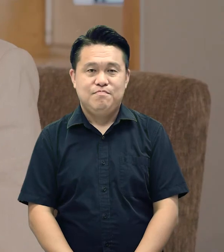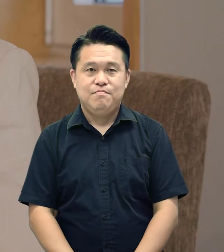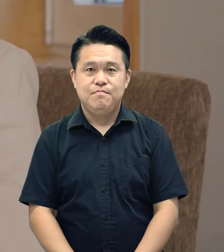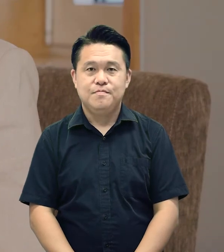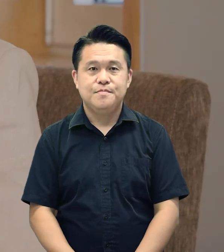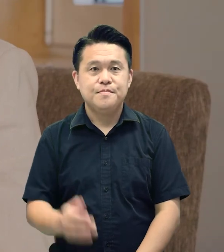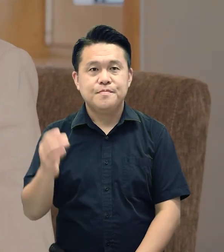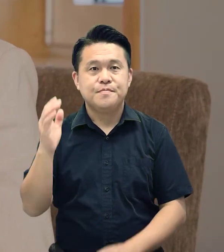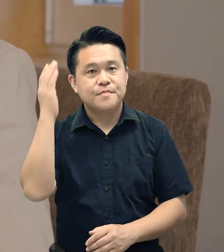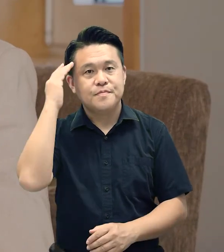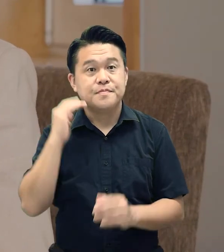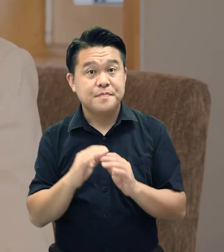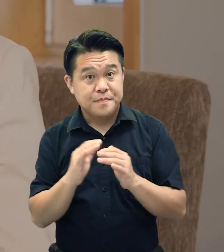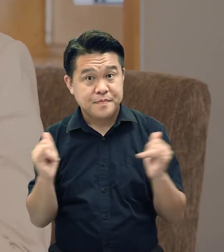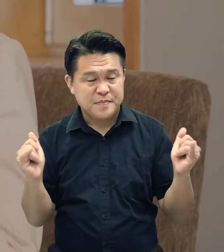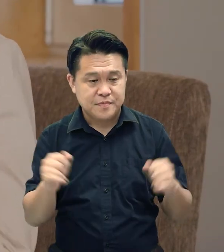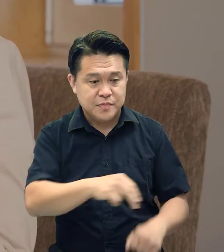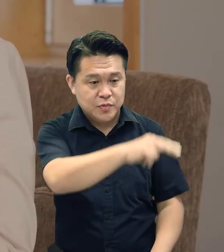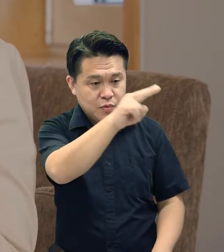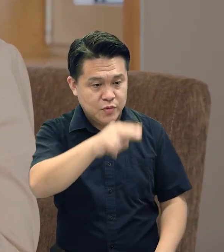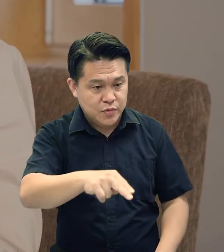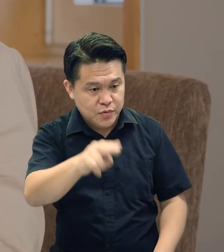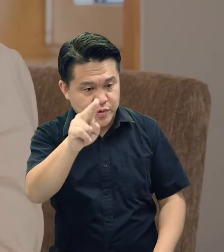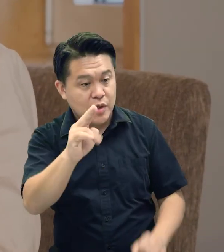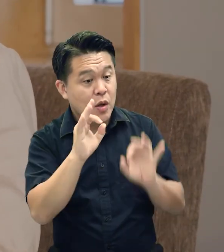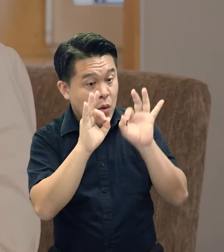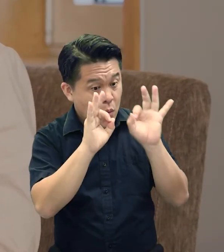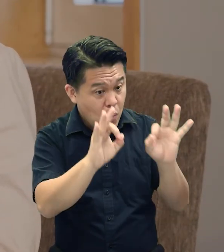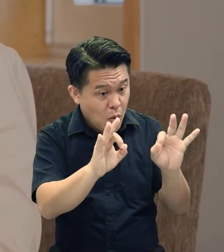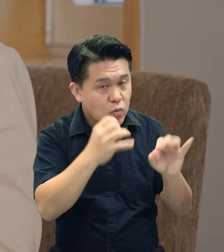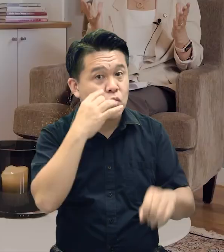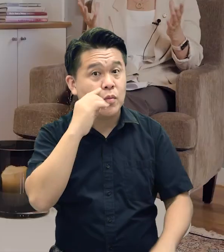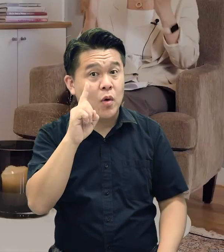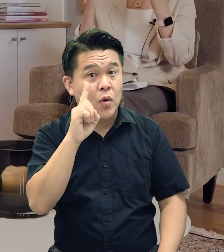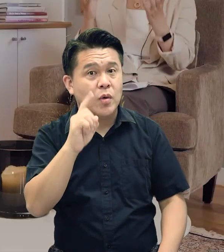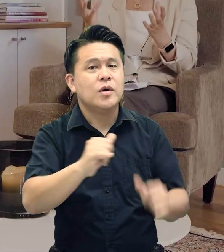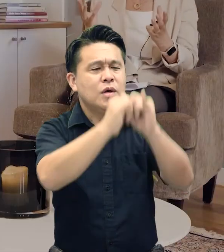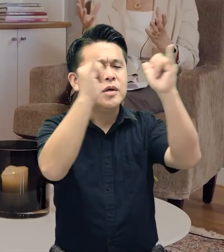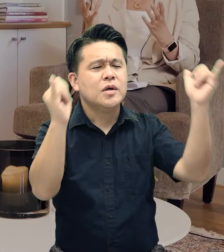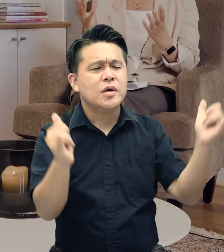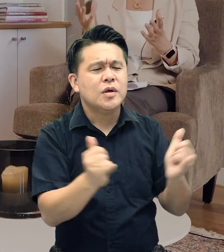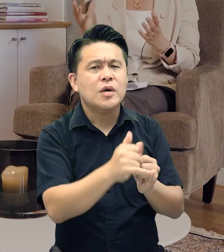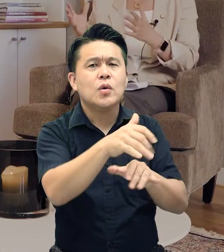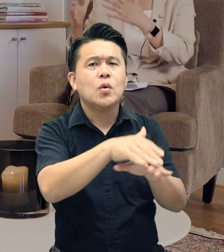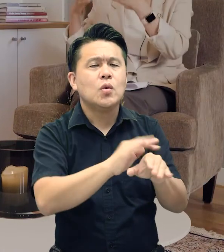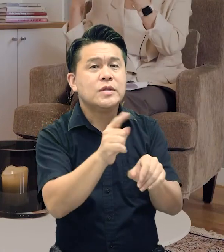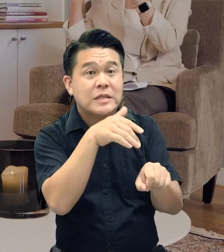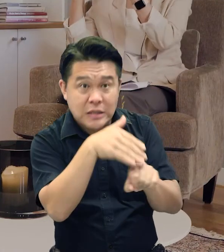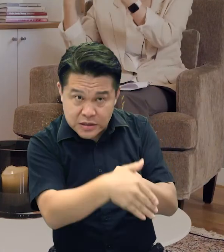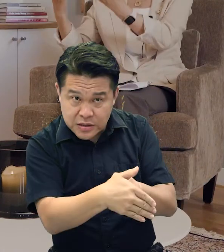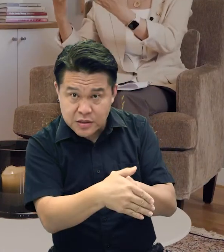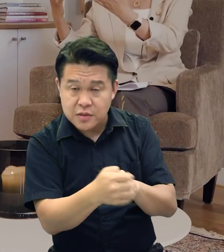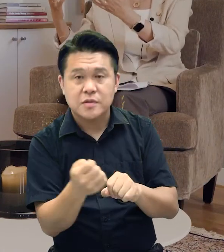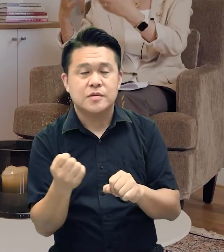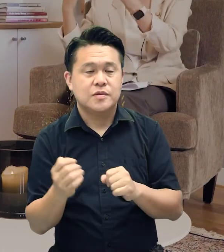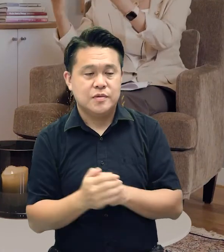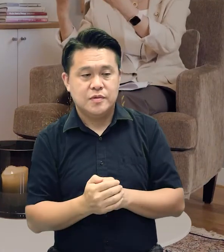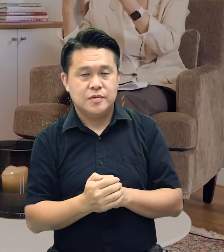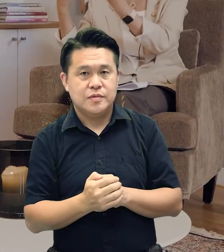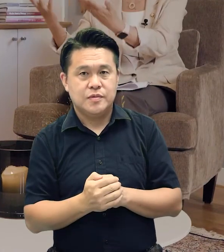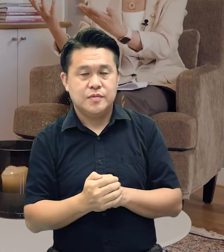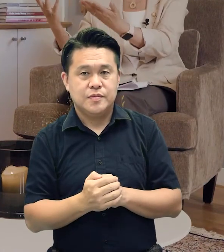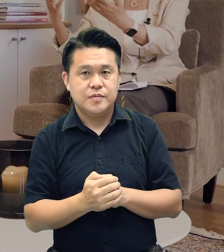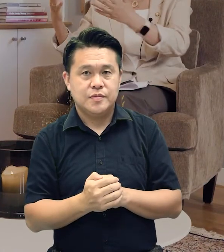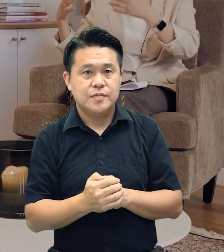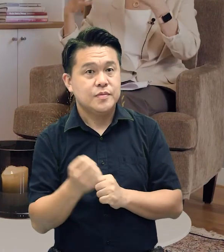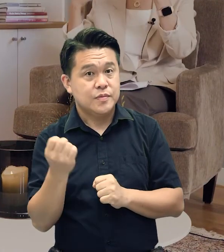think because South Koreans are very much interested in how you organize your